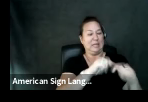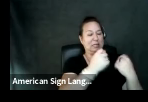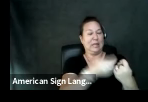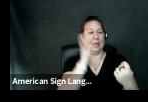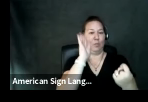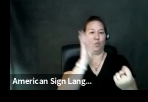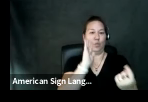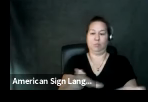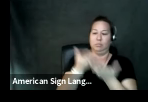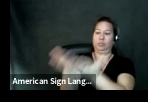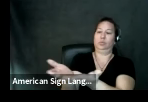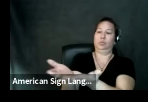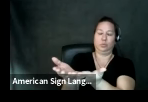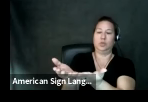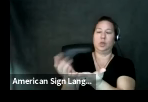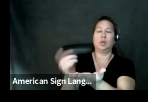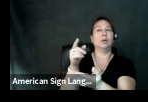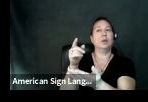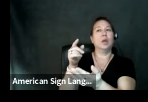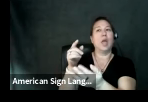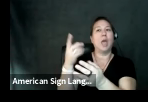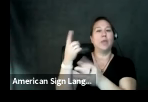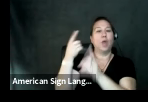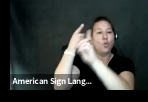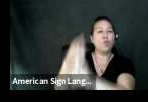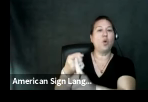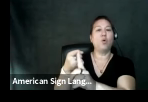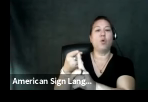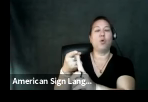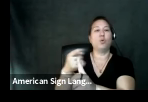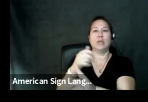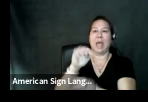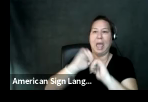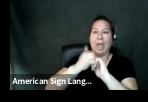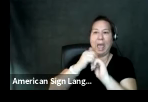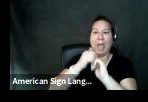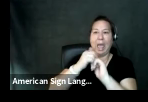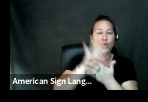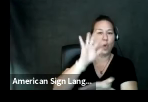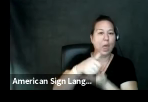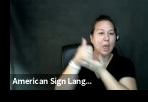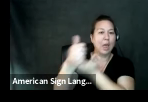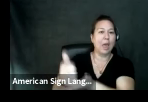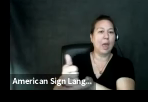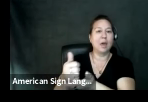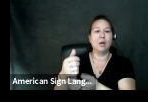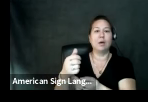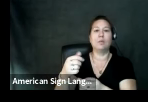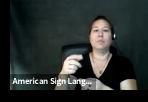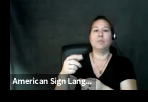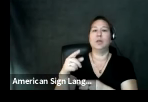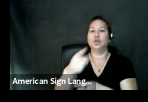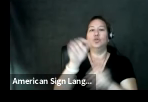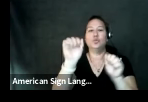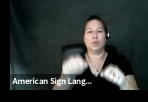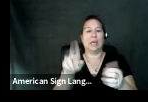everything presented, the goals, the accommodations, and the services, if you're happy with it all, you sign, and there